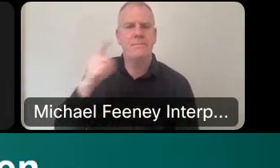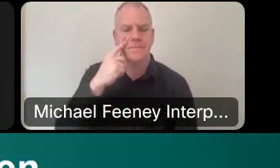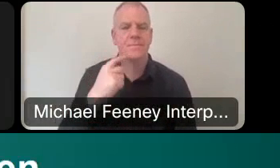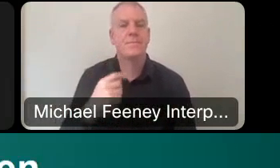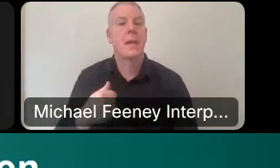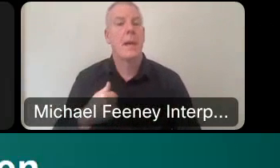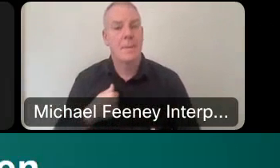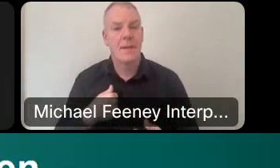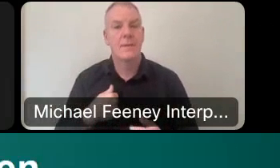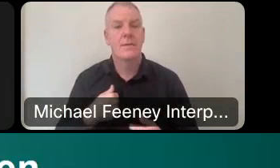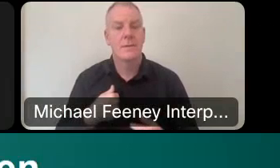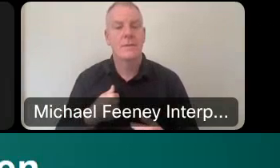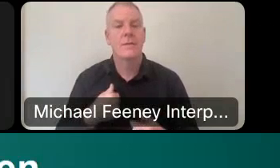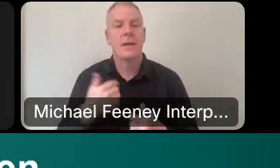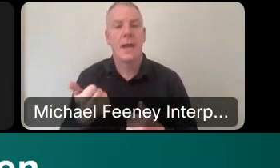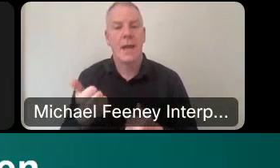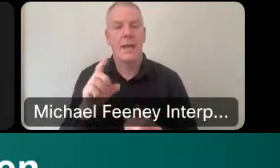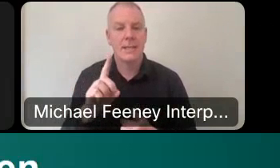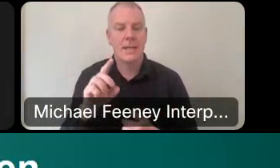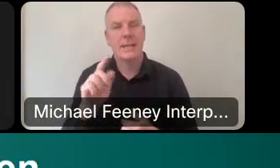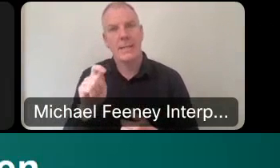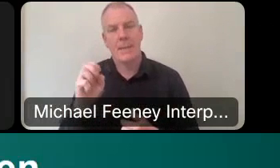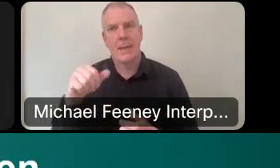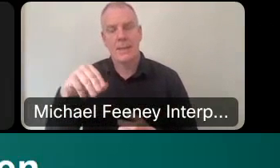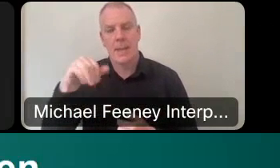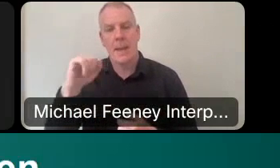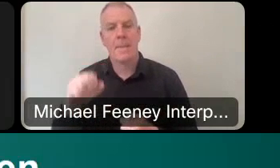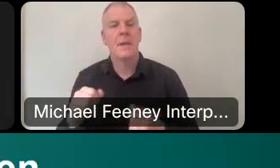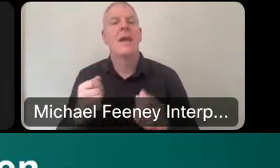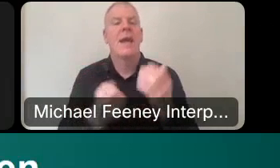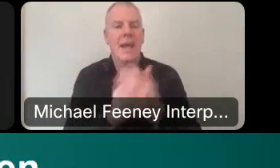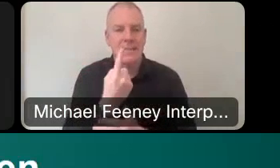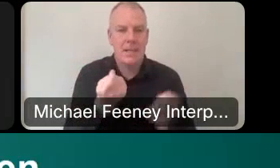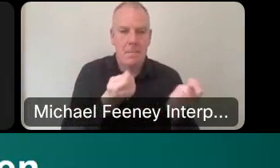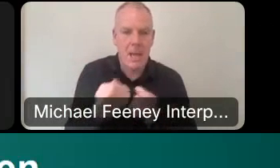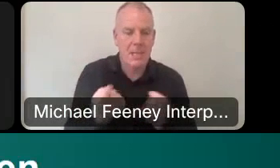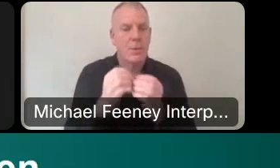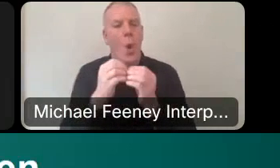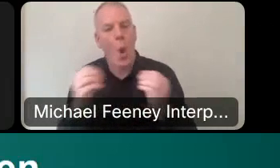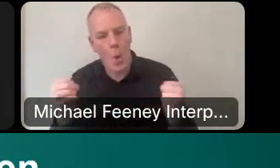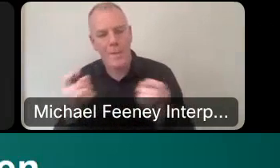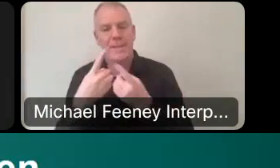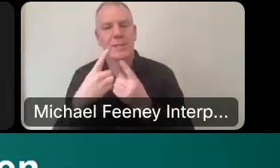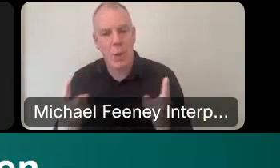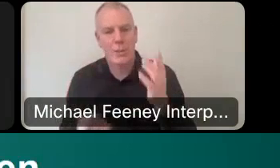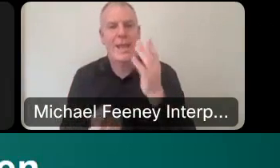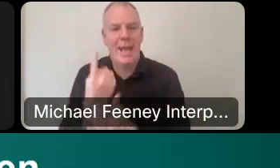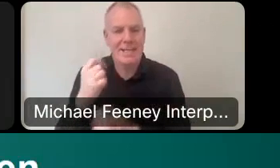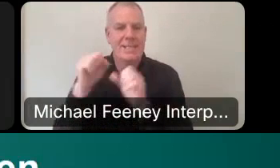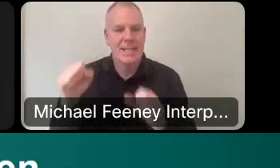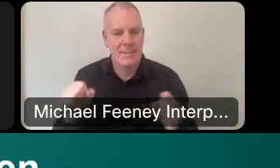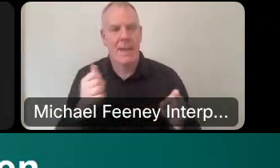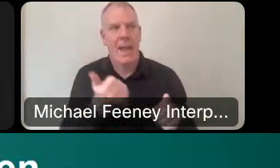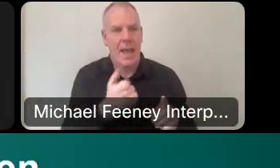the A&D QPSIM, which covers incident management, open disclosure, and the NIMS system. So I'll touch on